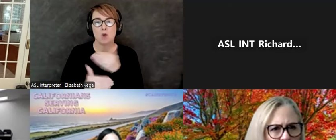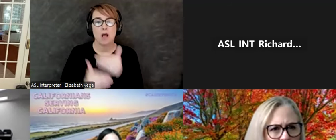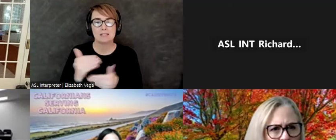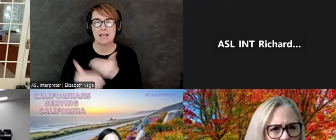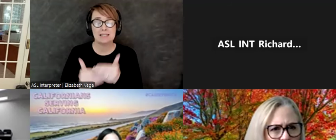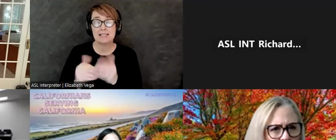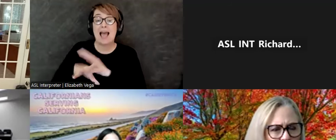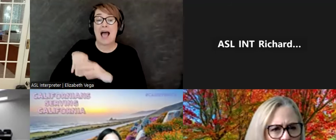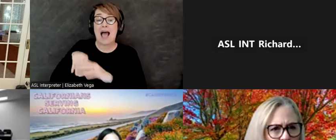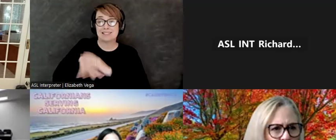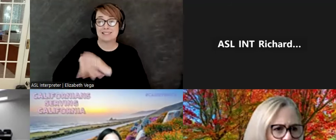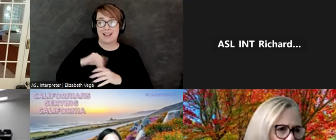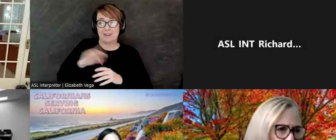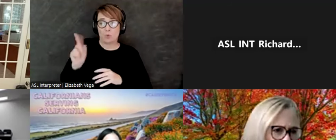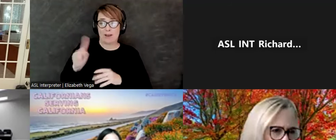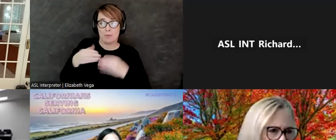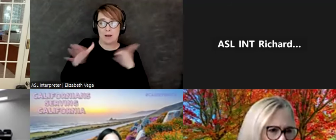sphere.